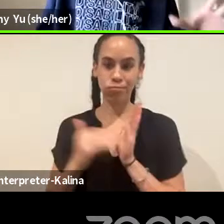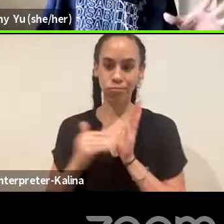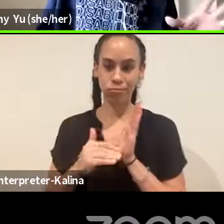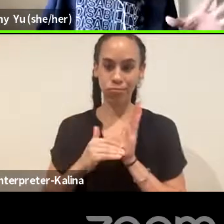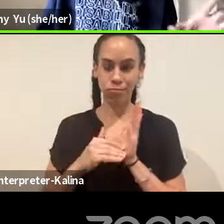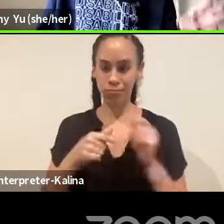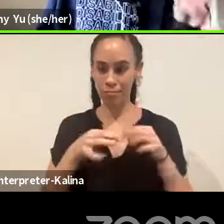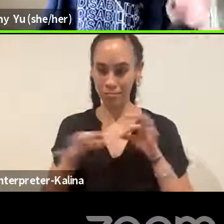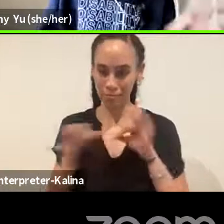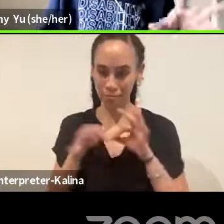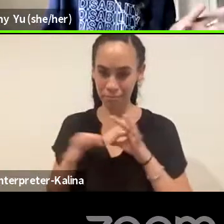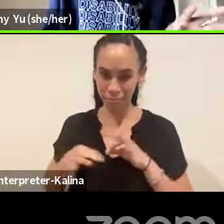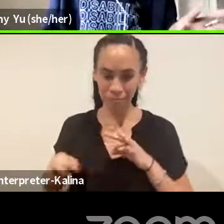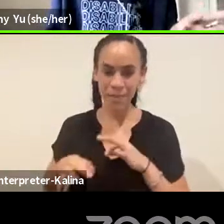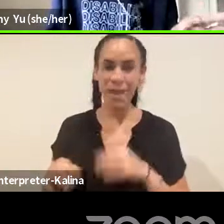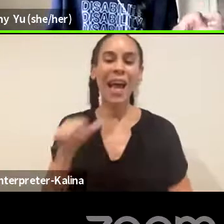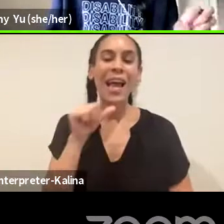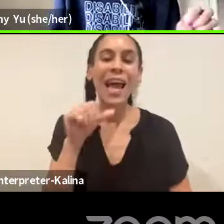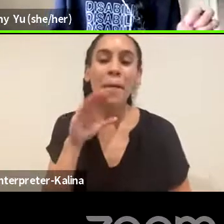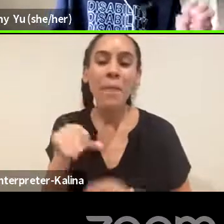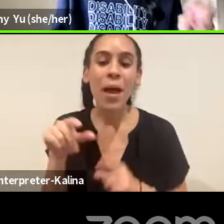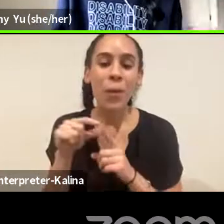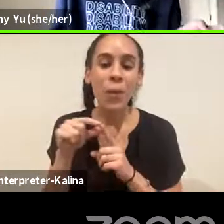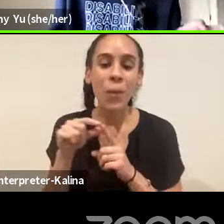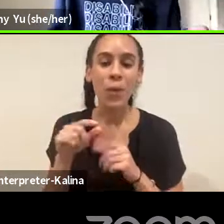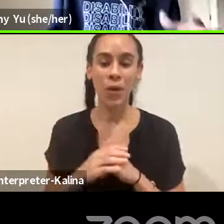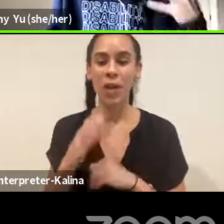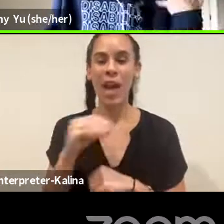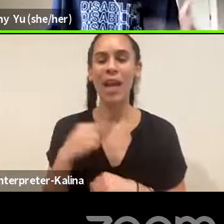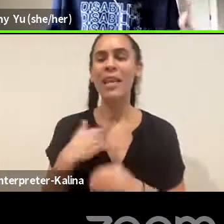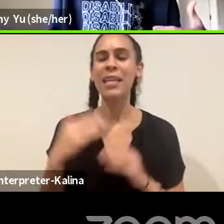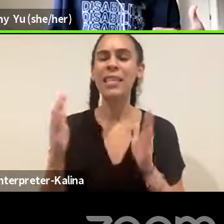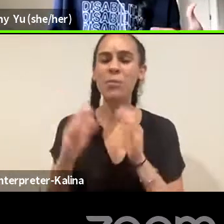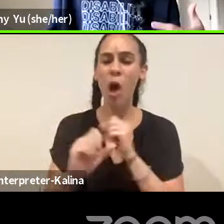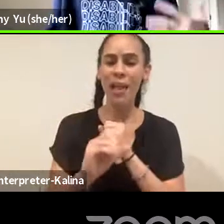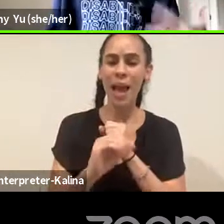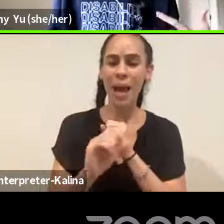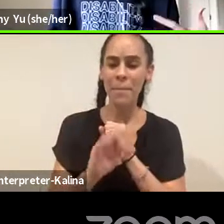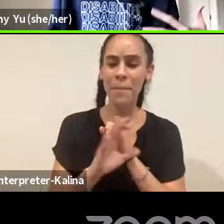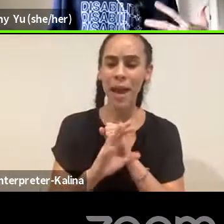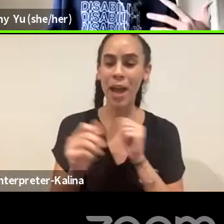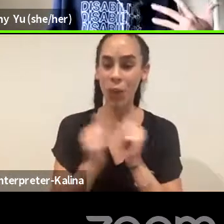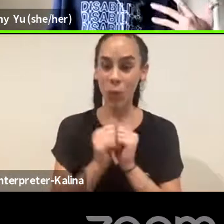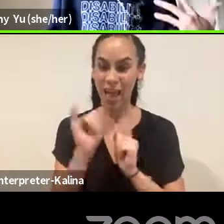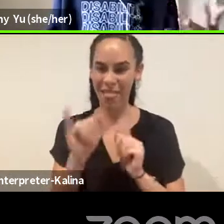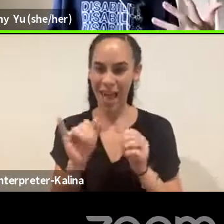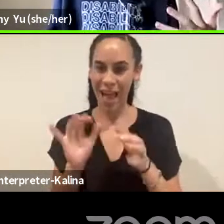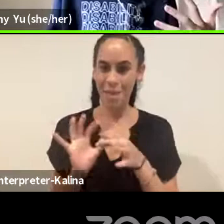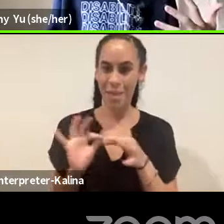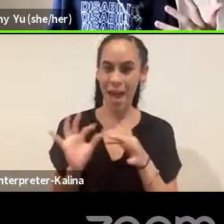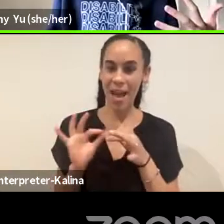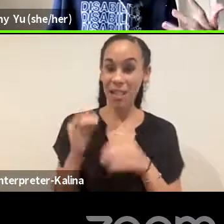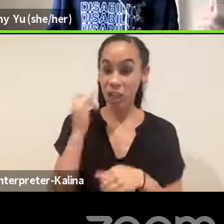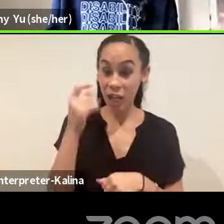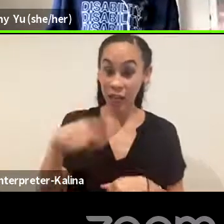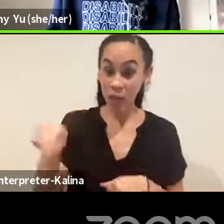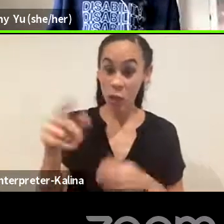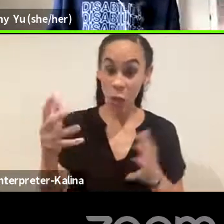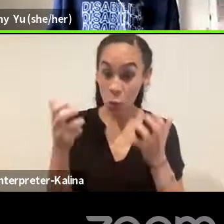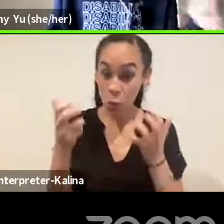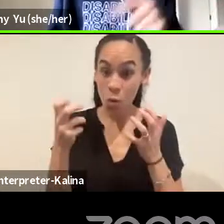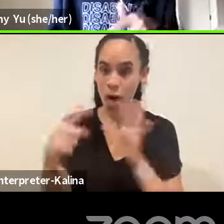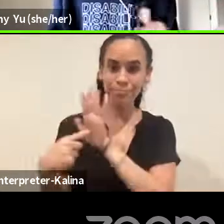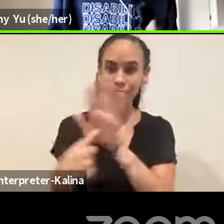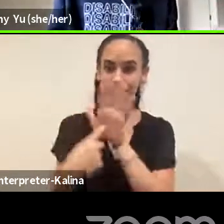And we're actually doing just a small fundraising campaign for Diversability right now with this message. If anyone wants to be a walking billboard with me,